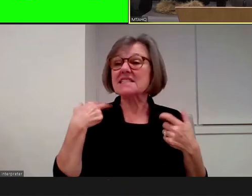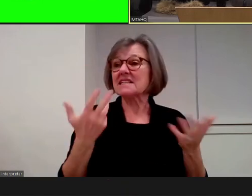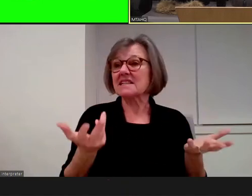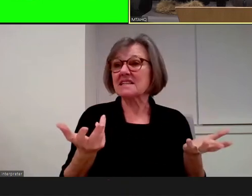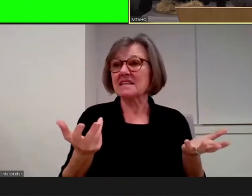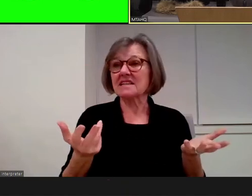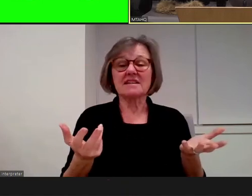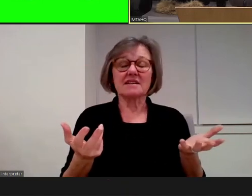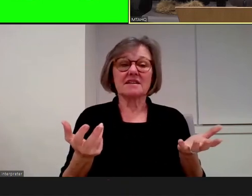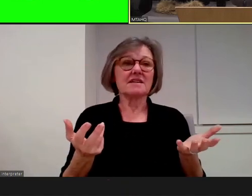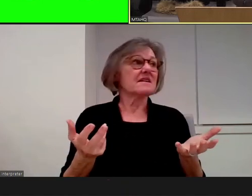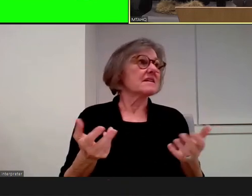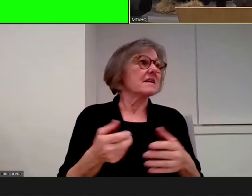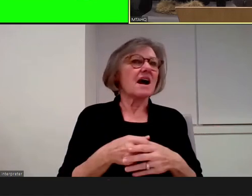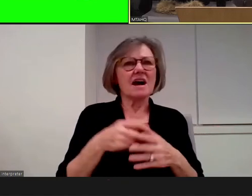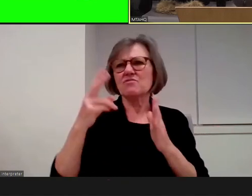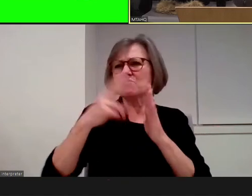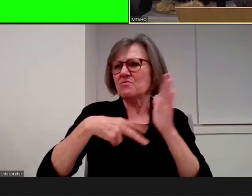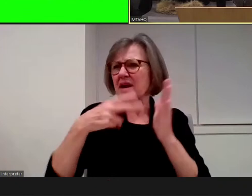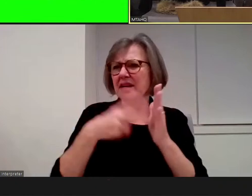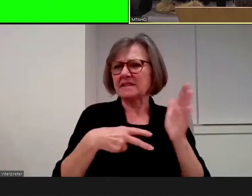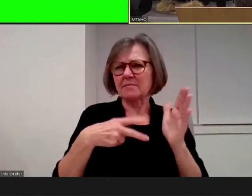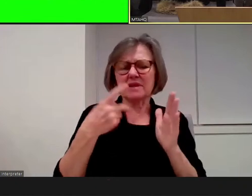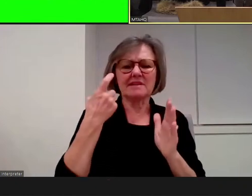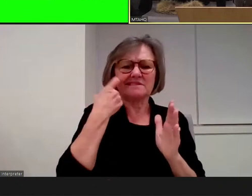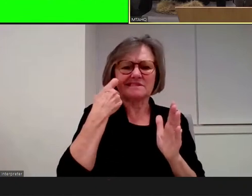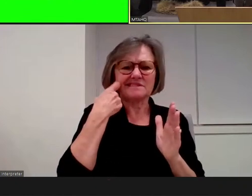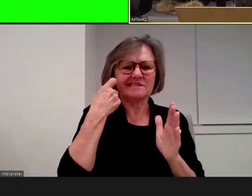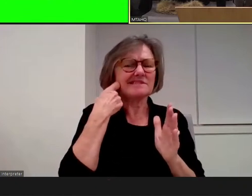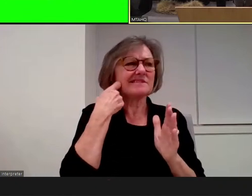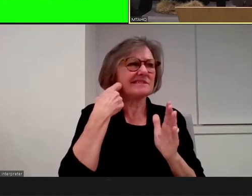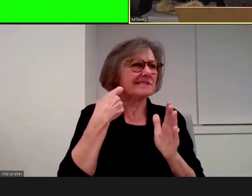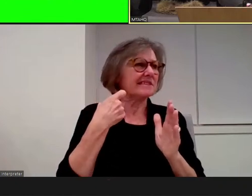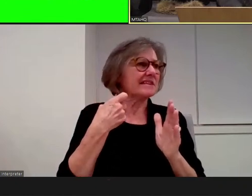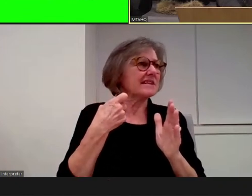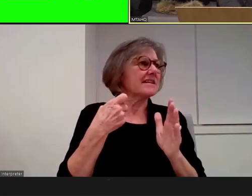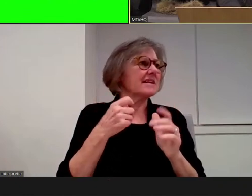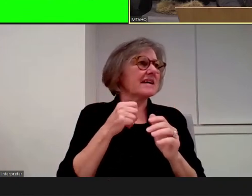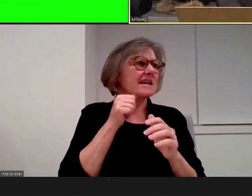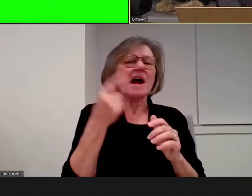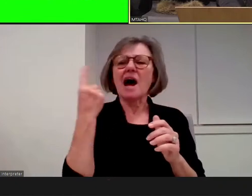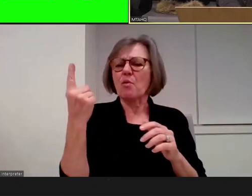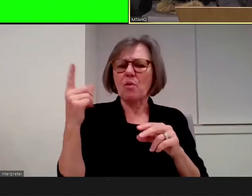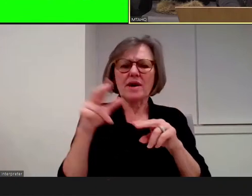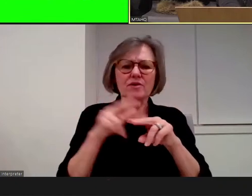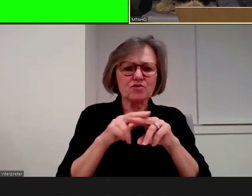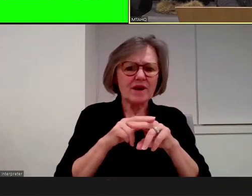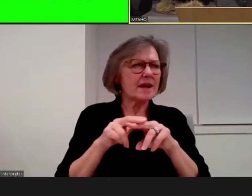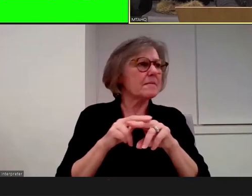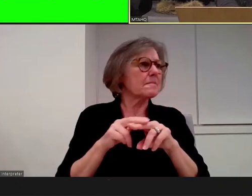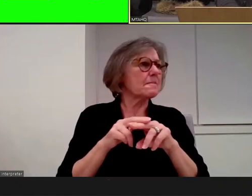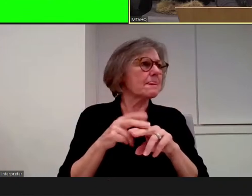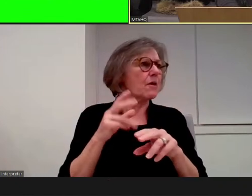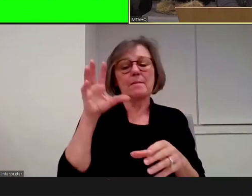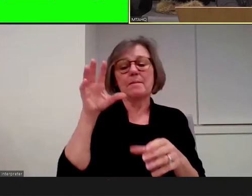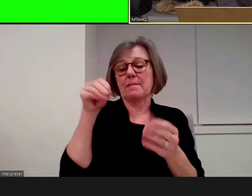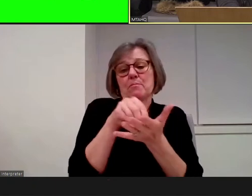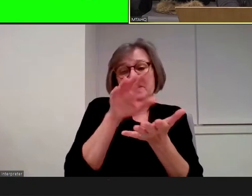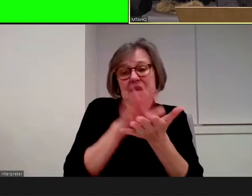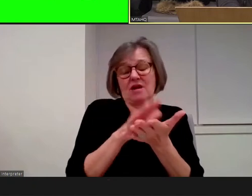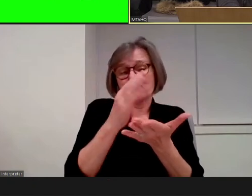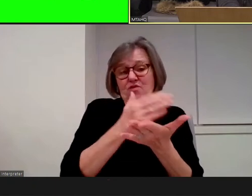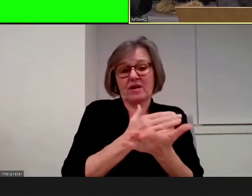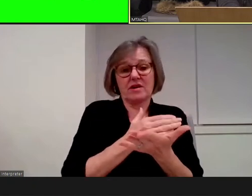tweet that came out just a few minutes back saying, northbound trains, and I want it to be part of the record here.